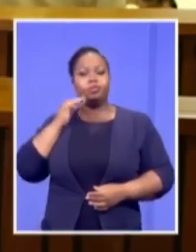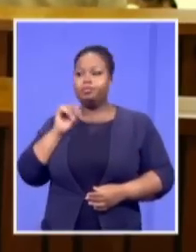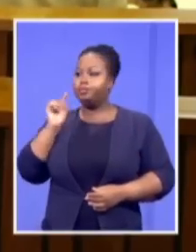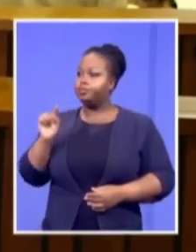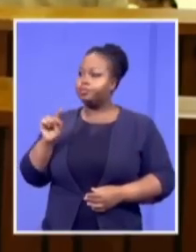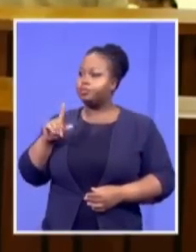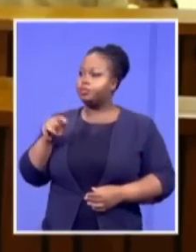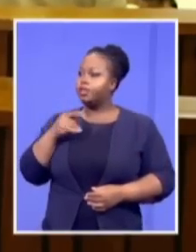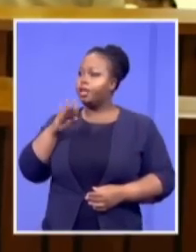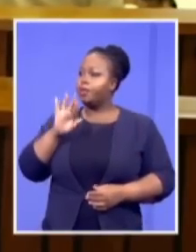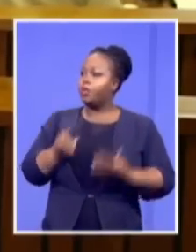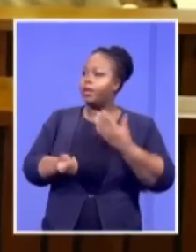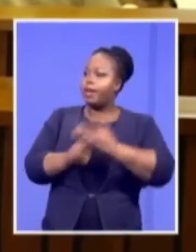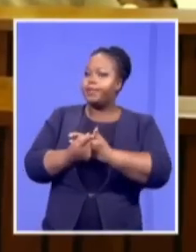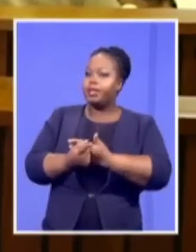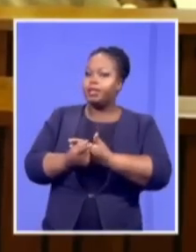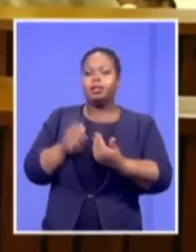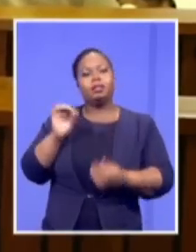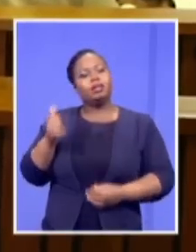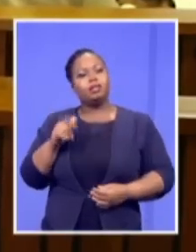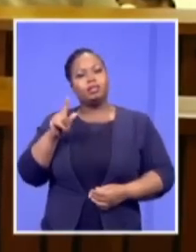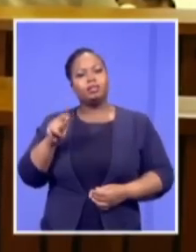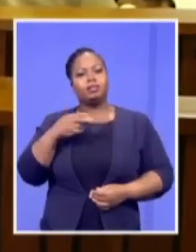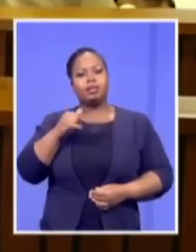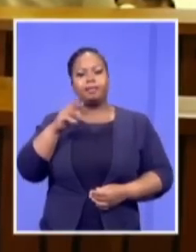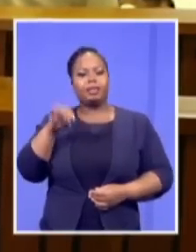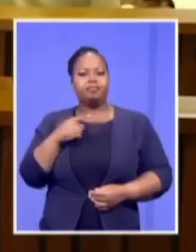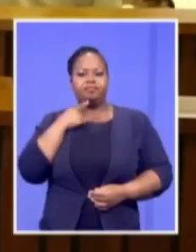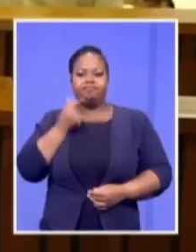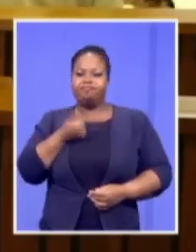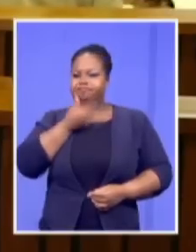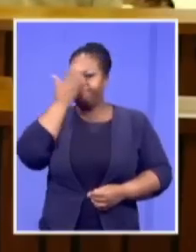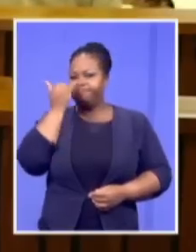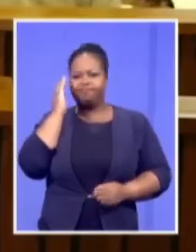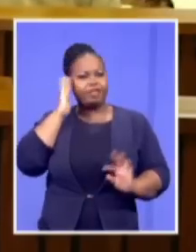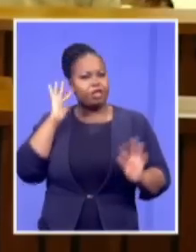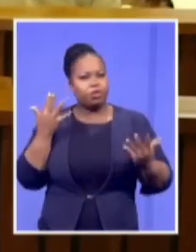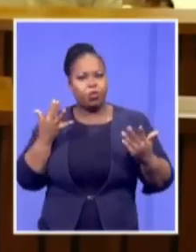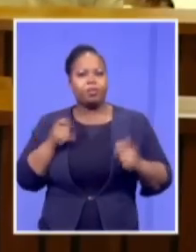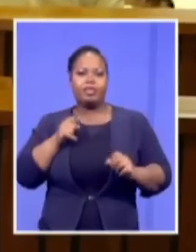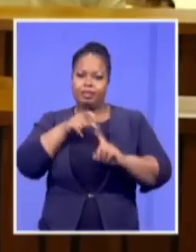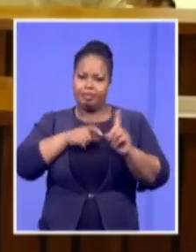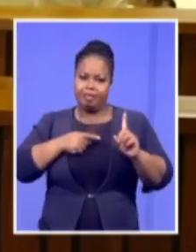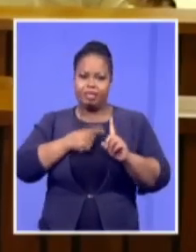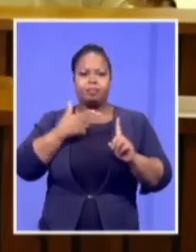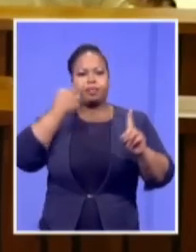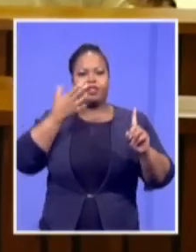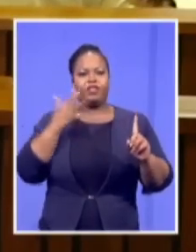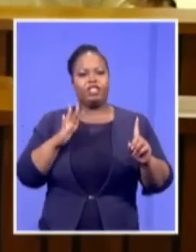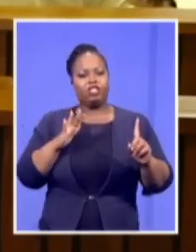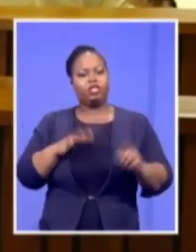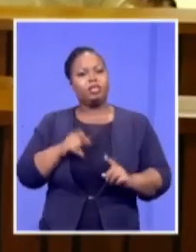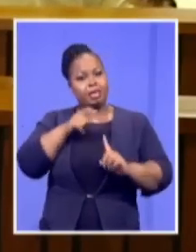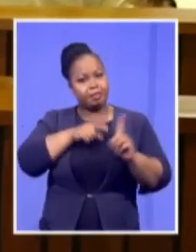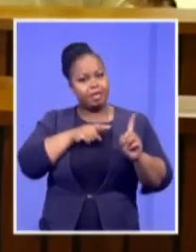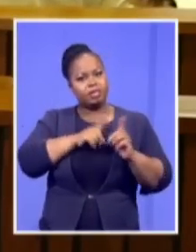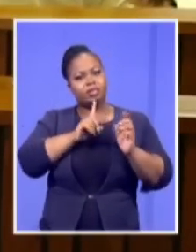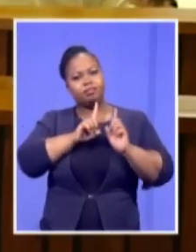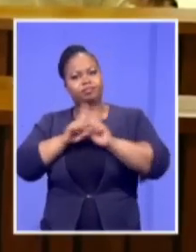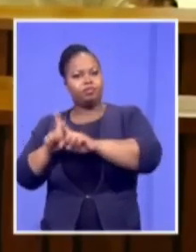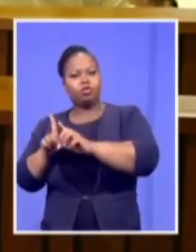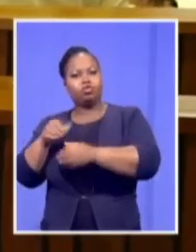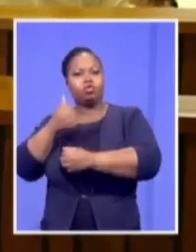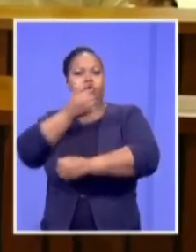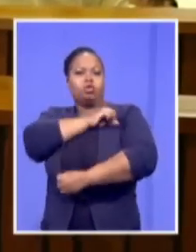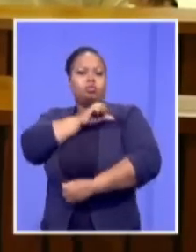Themba what had taken place, Themba had said he didn't know much, but someone has been shot and that person has been taken to the hospital. He